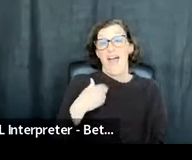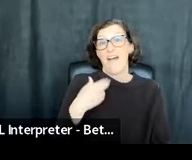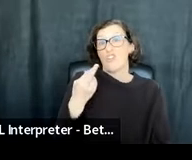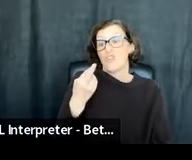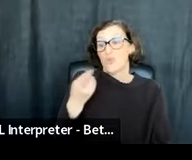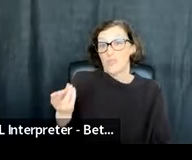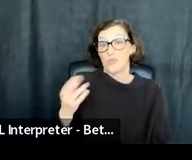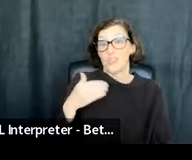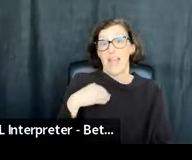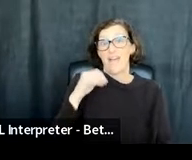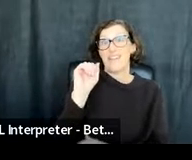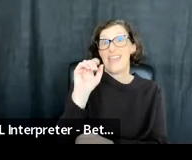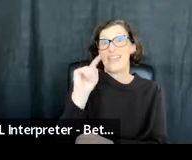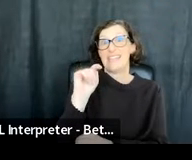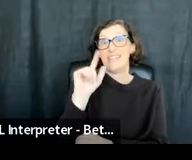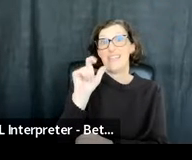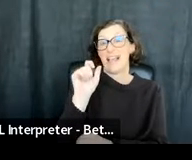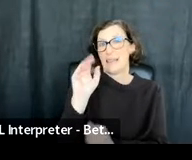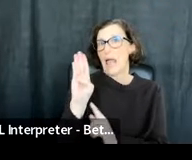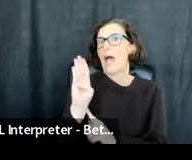an AT lab where people can come and,